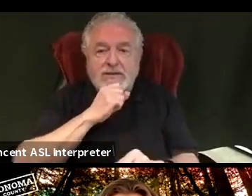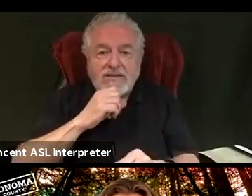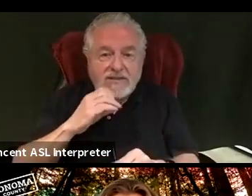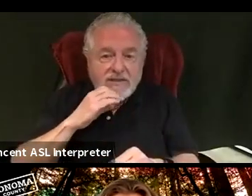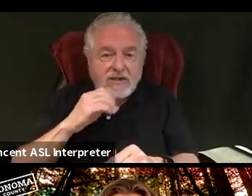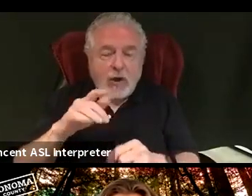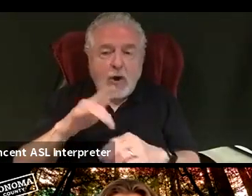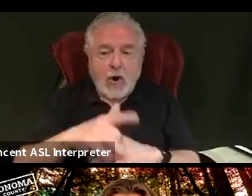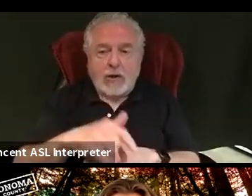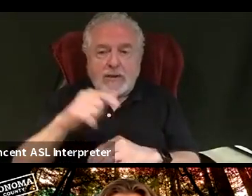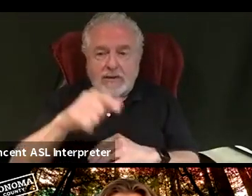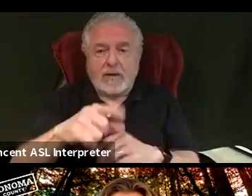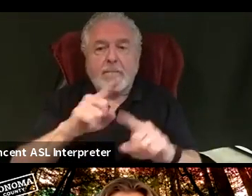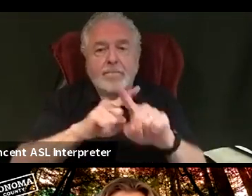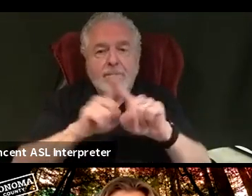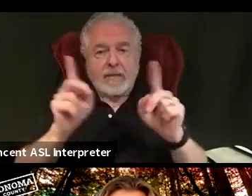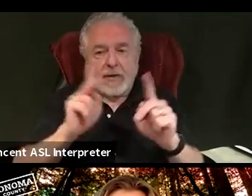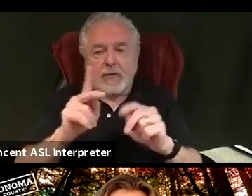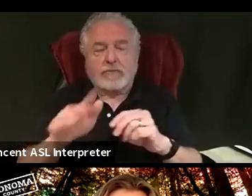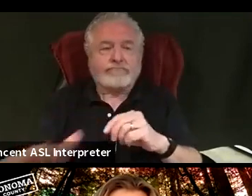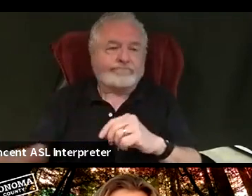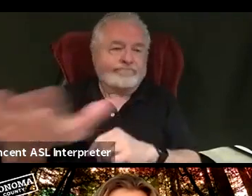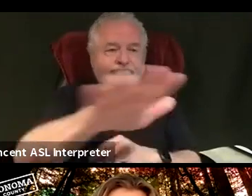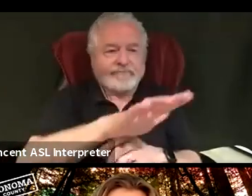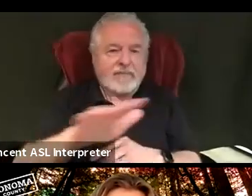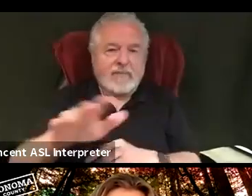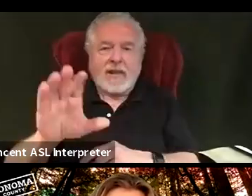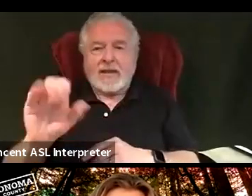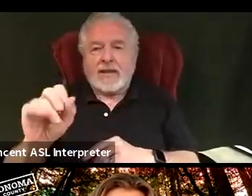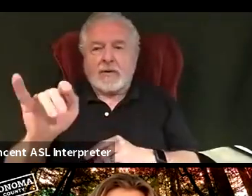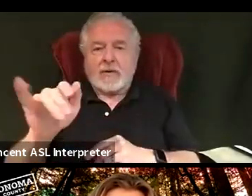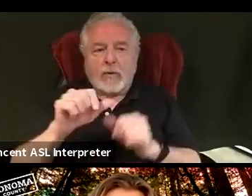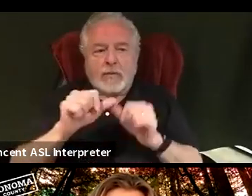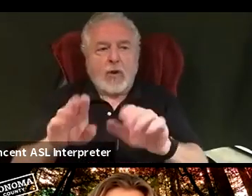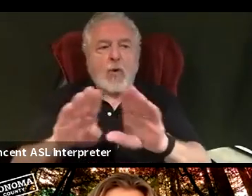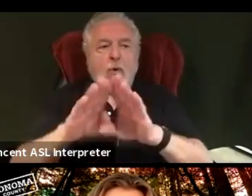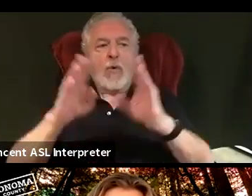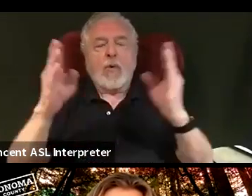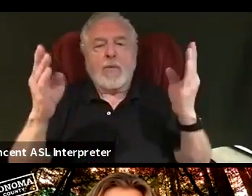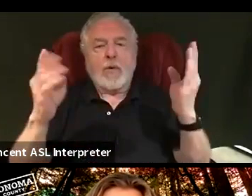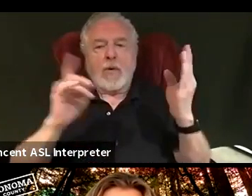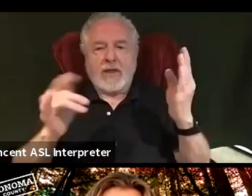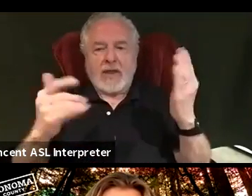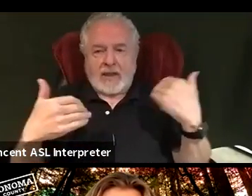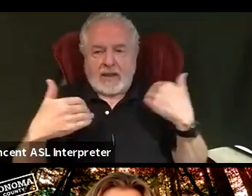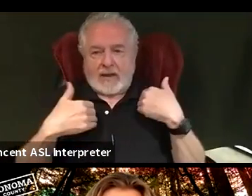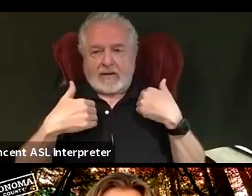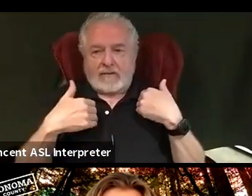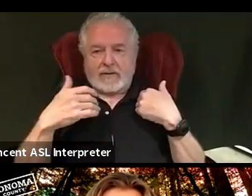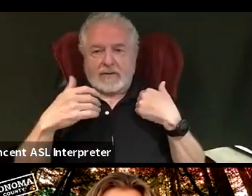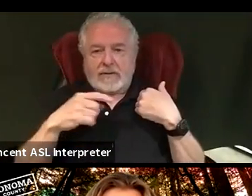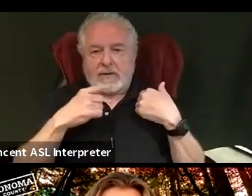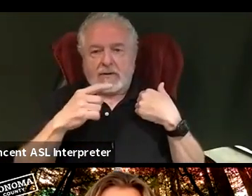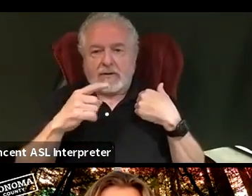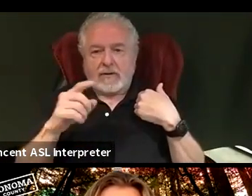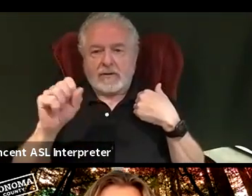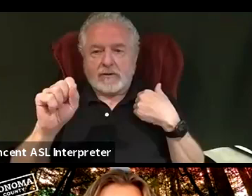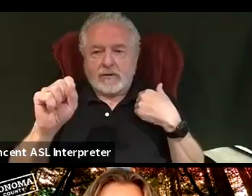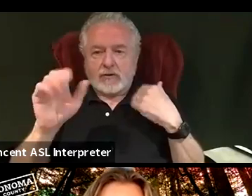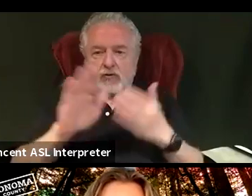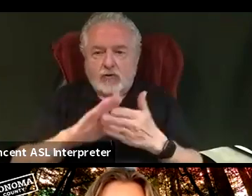they did early in this, but people across the county will remain open. But we'll also have, as you mentioned, the SCO